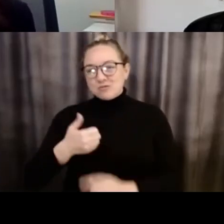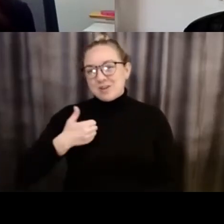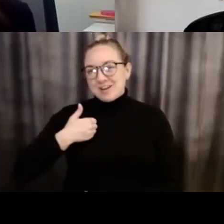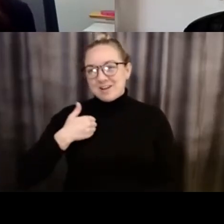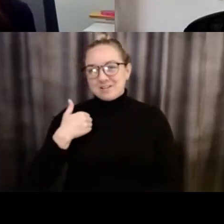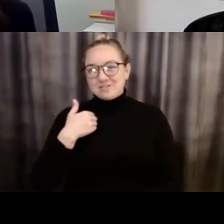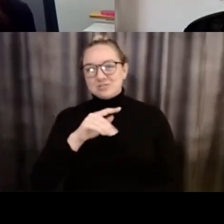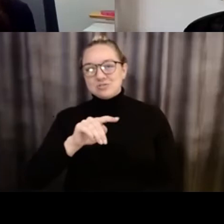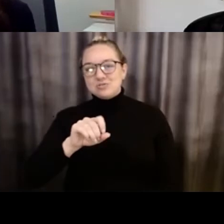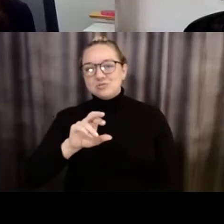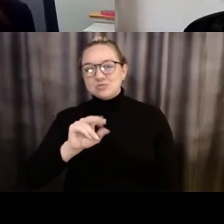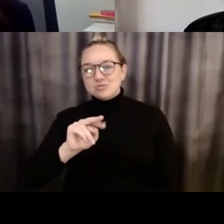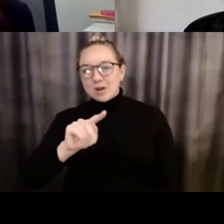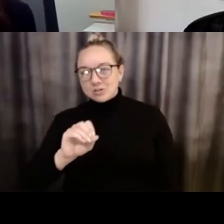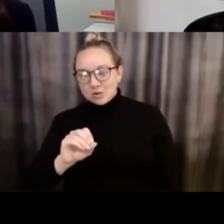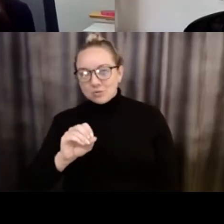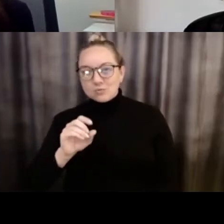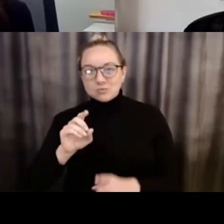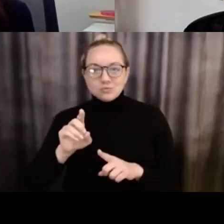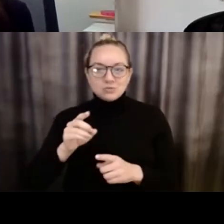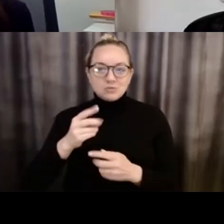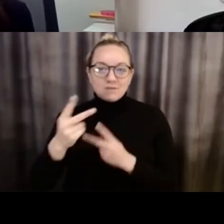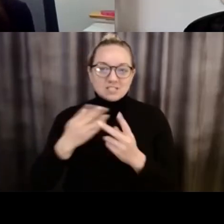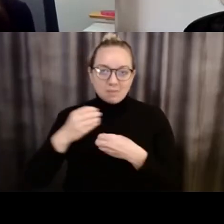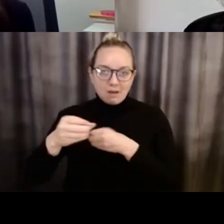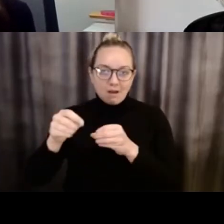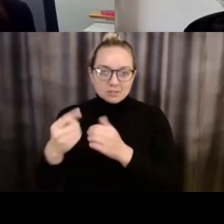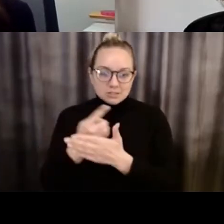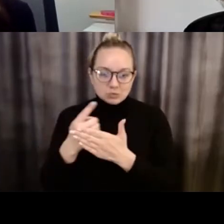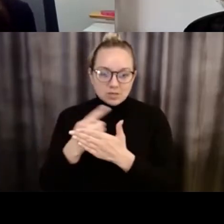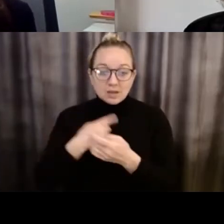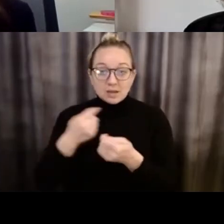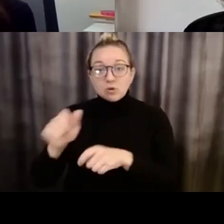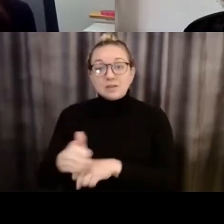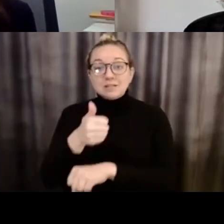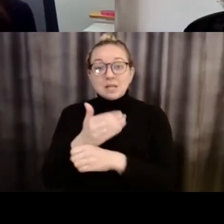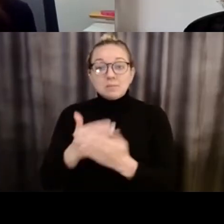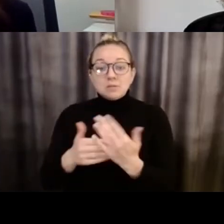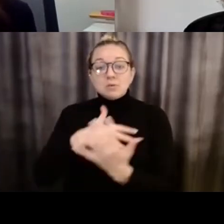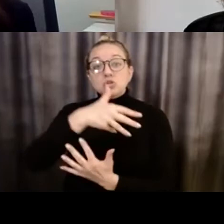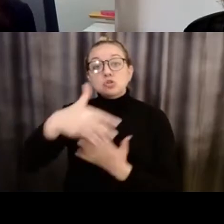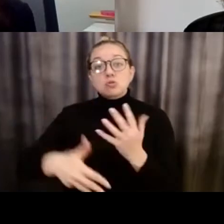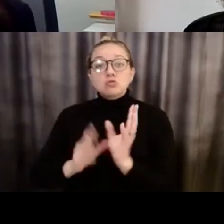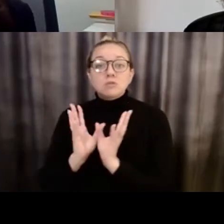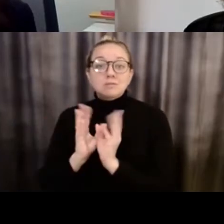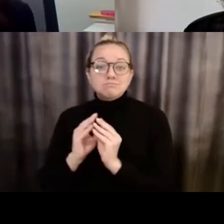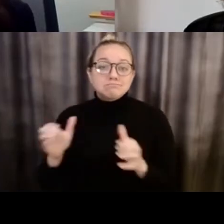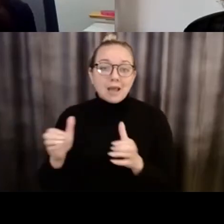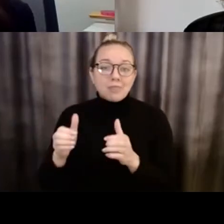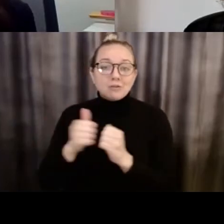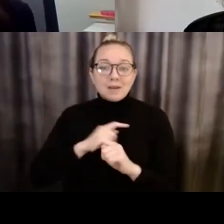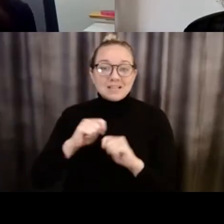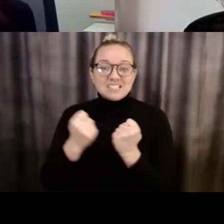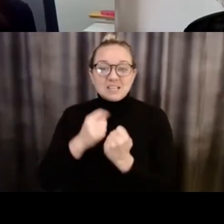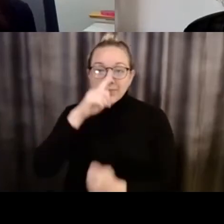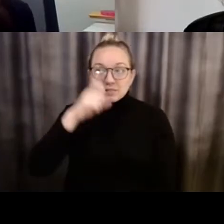office this week, and I'm trying to set up some social gatherings with my team because I haven't met half of my team.